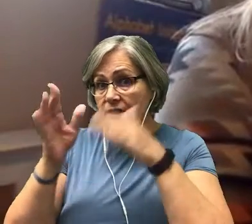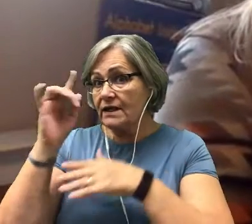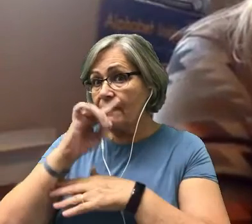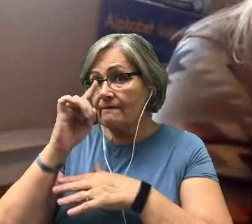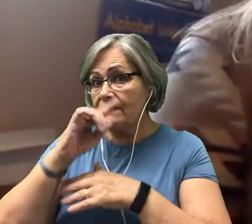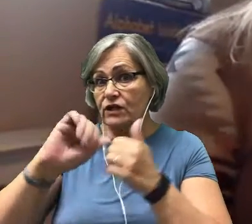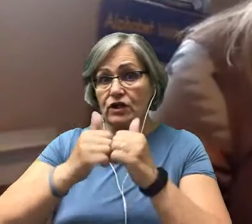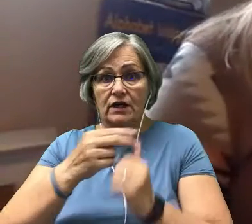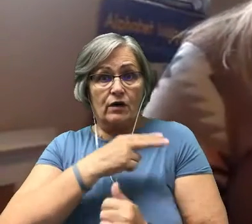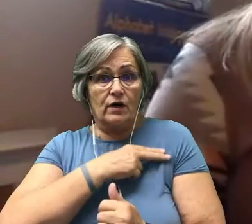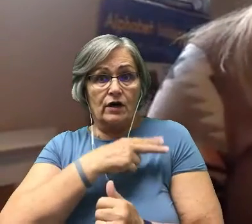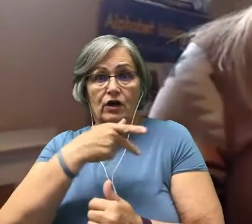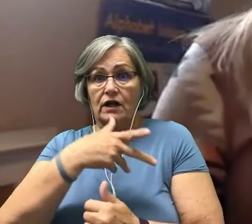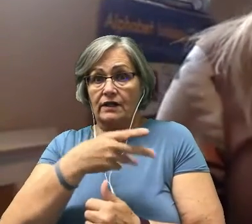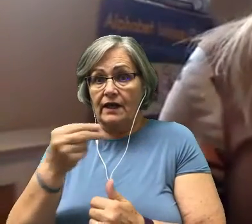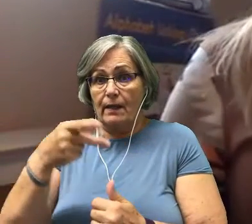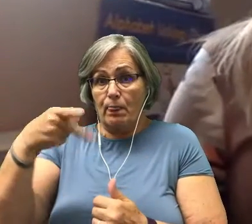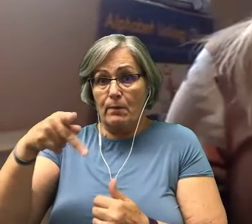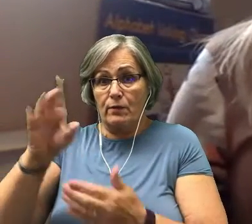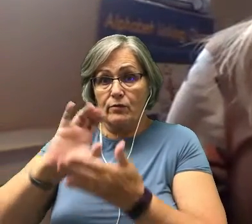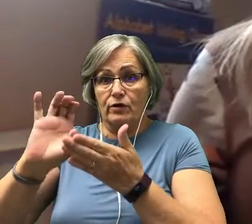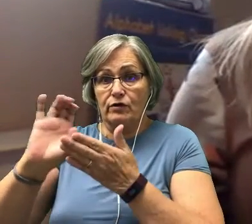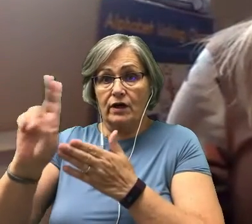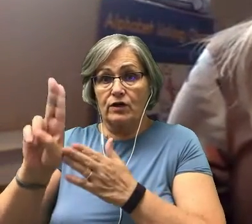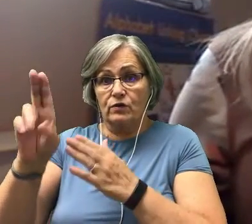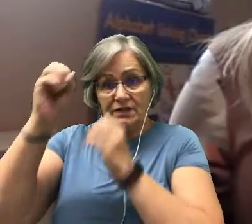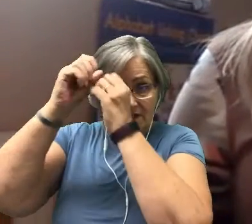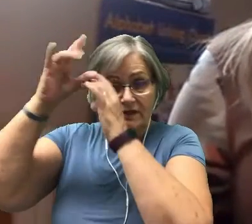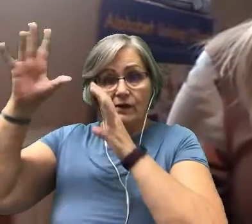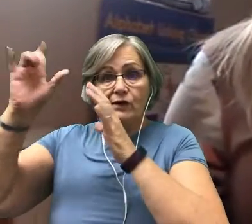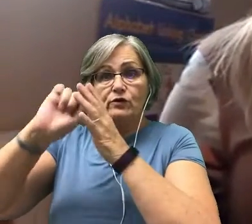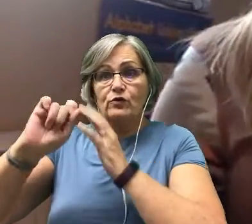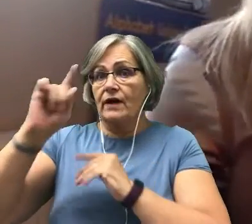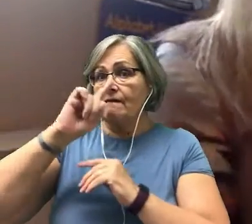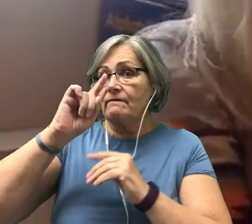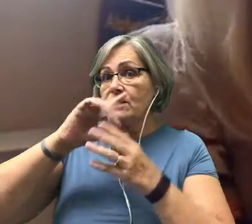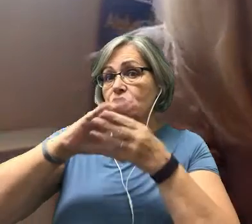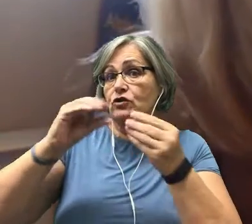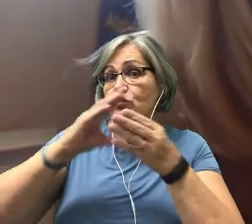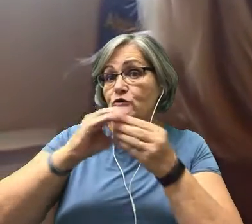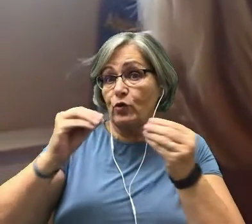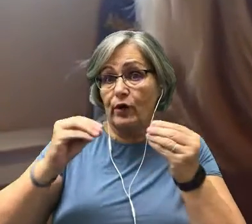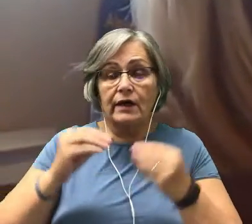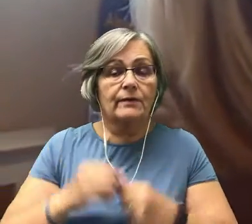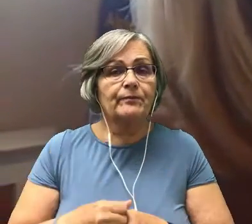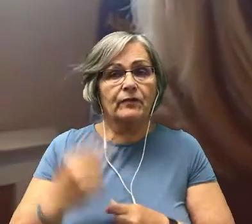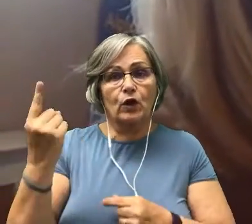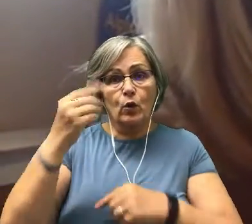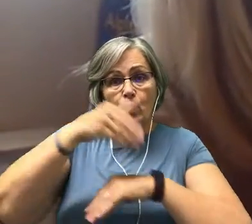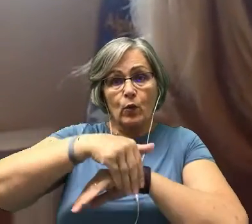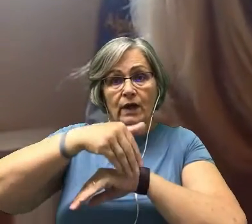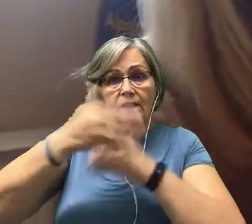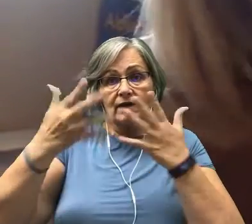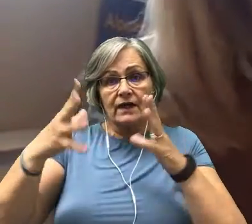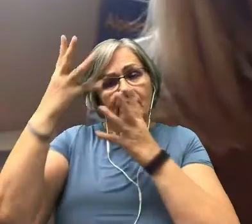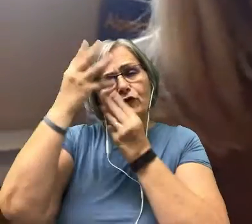how Harold and the Purple Crayon used his imagination to write a fiction story. One evening, after